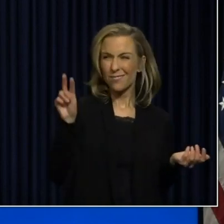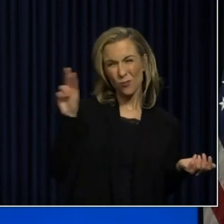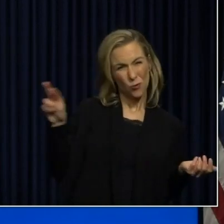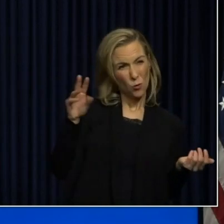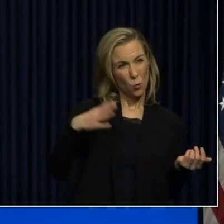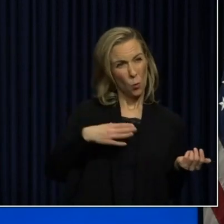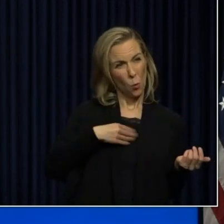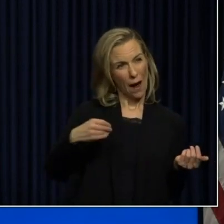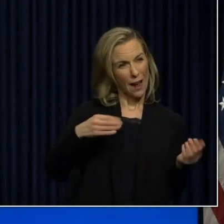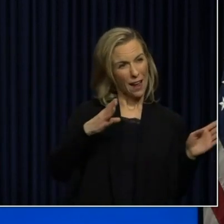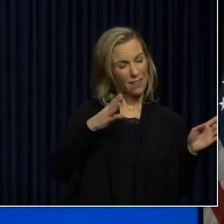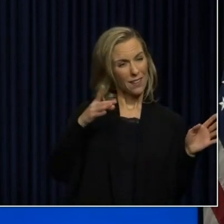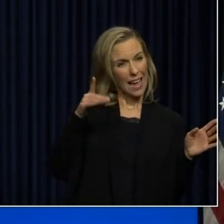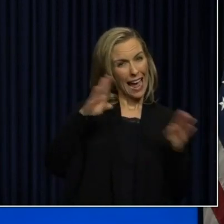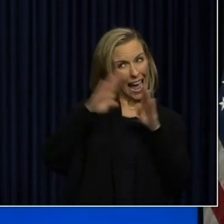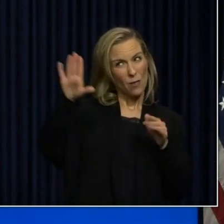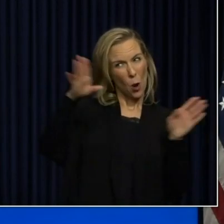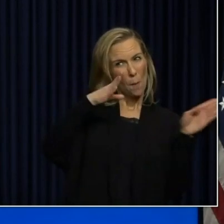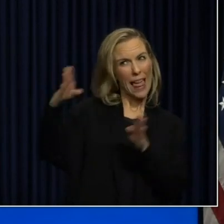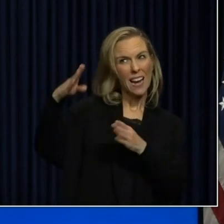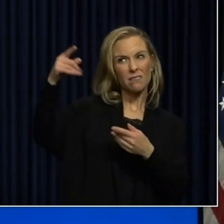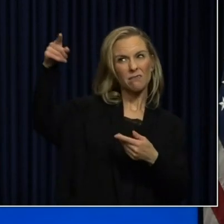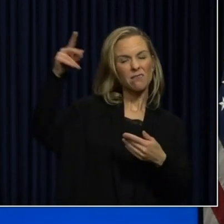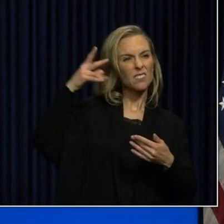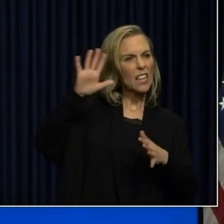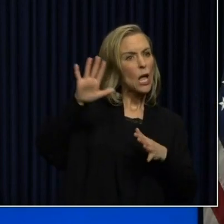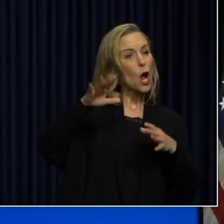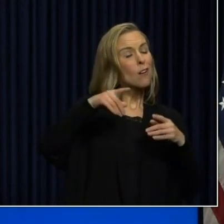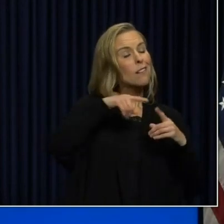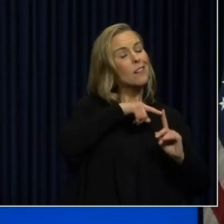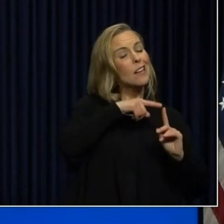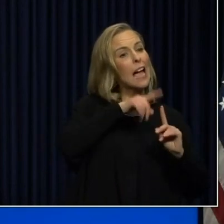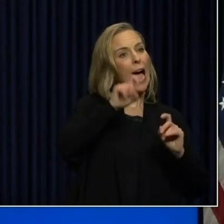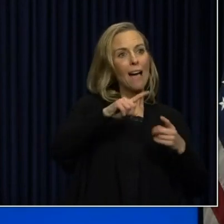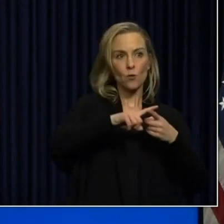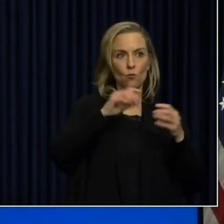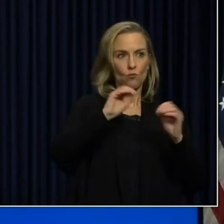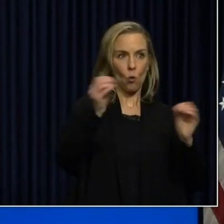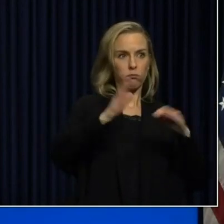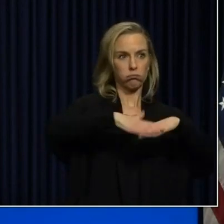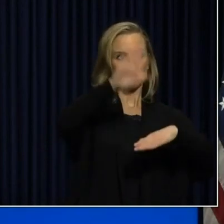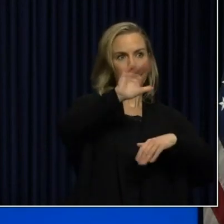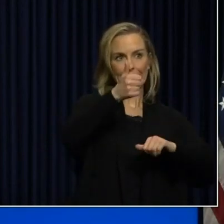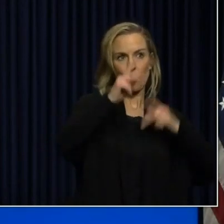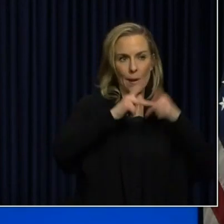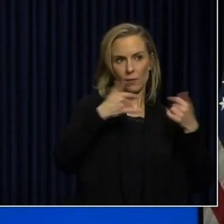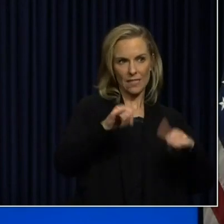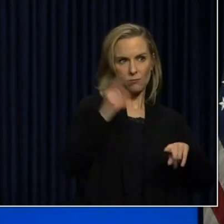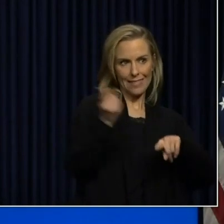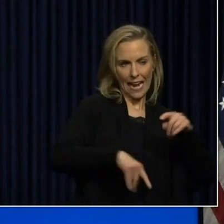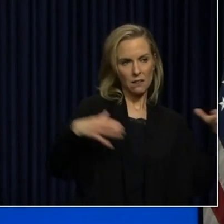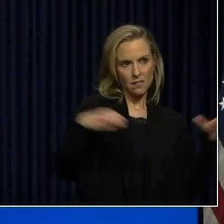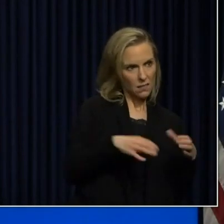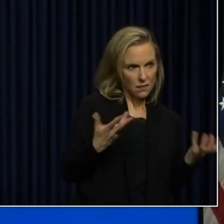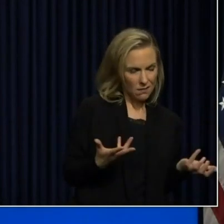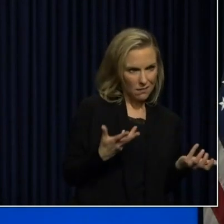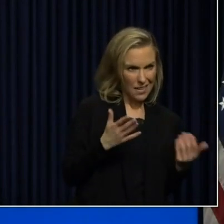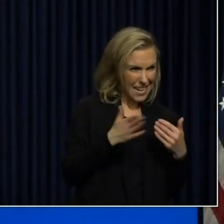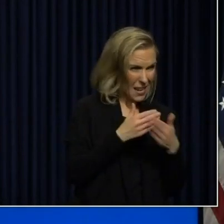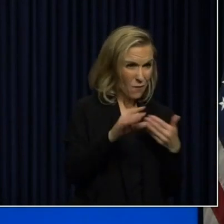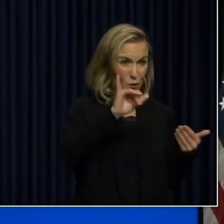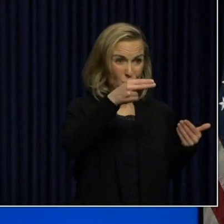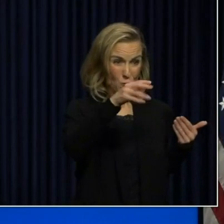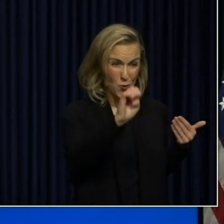larger than 10. And voting is significantly larger than that. Even if you got to phase two, which if we got there by June, that